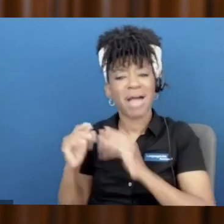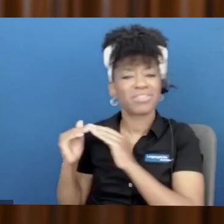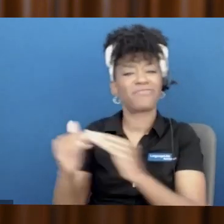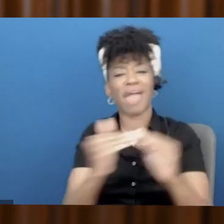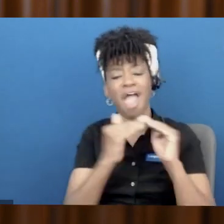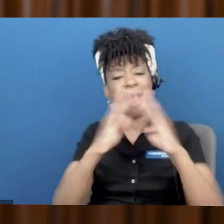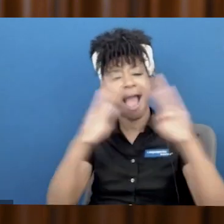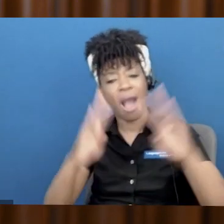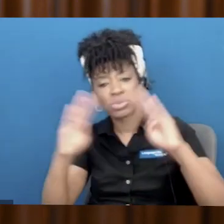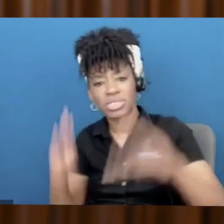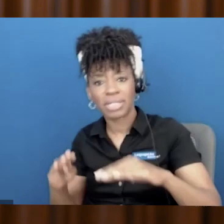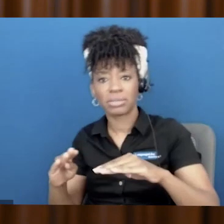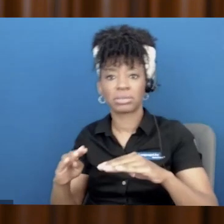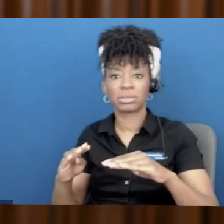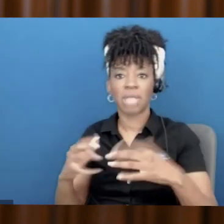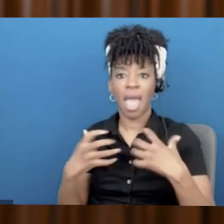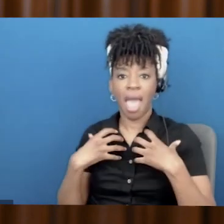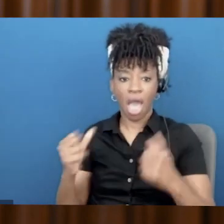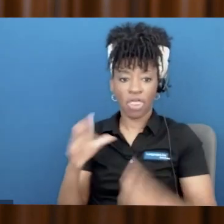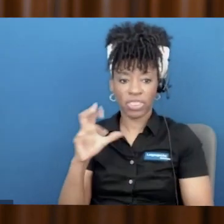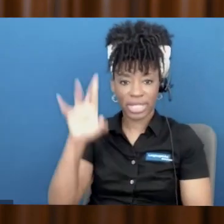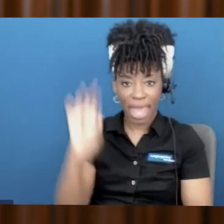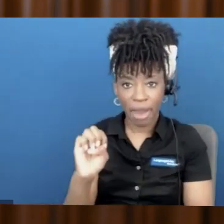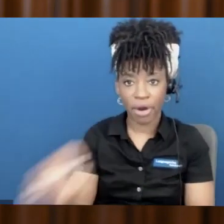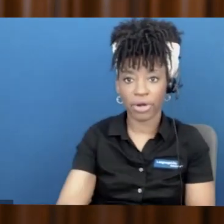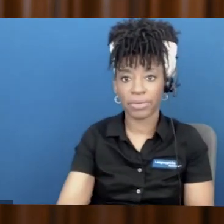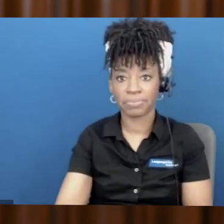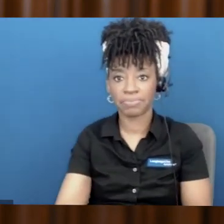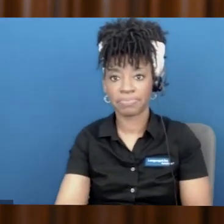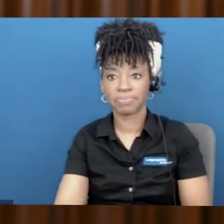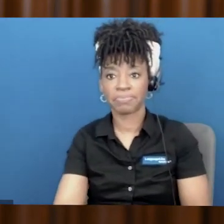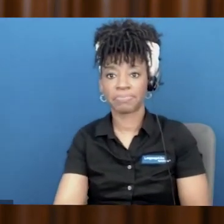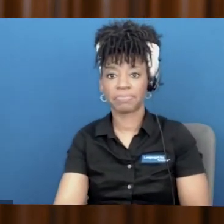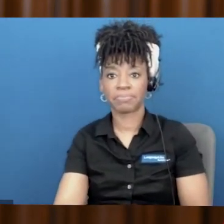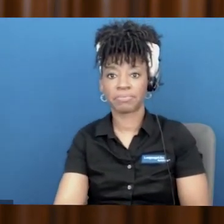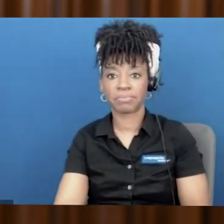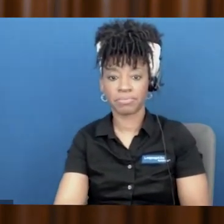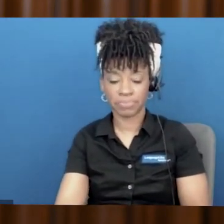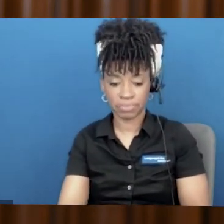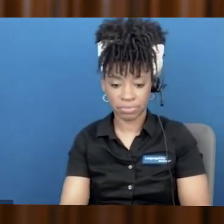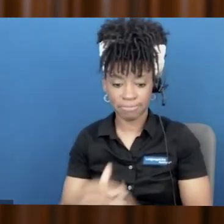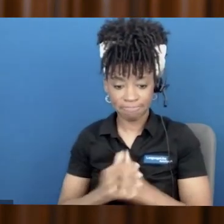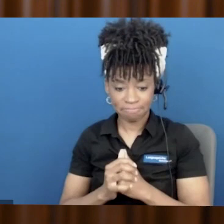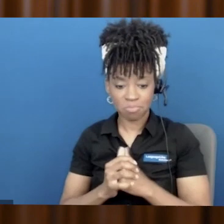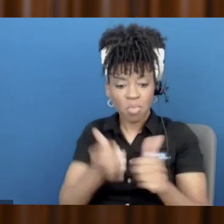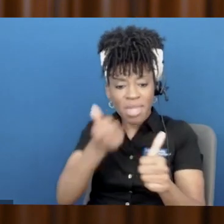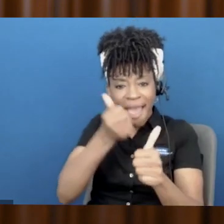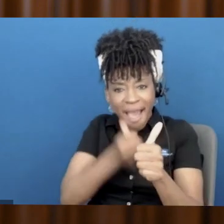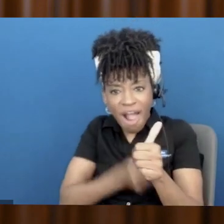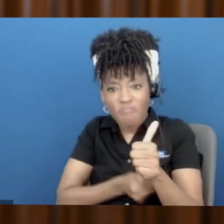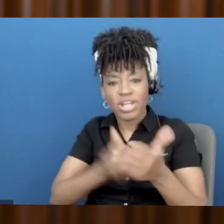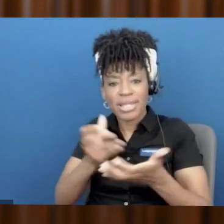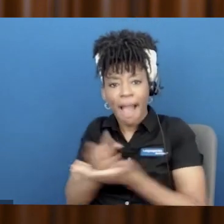healthcare, education, employment, childcare, entrepreneurism. Every opportunity in our